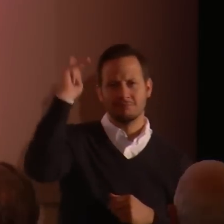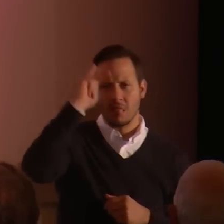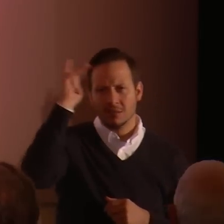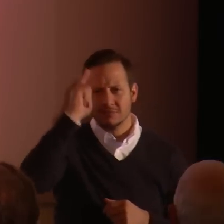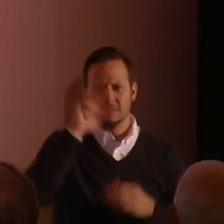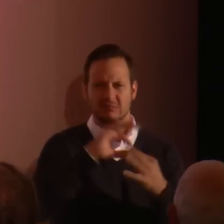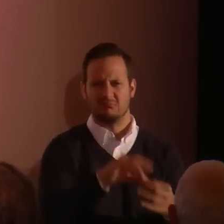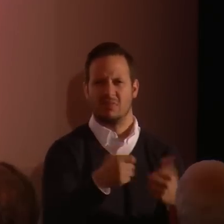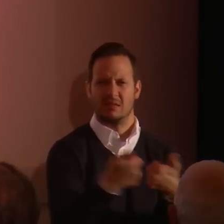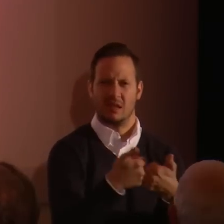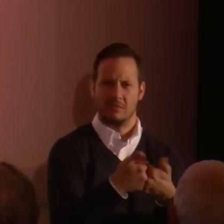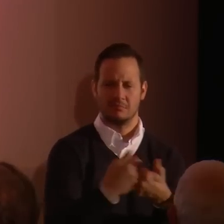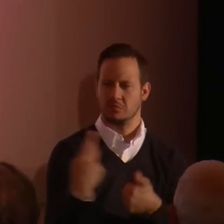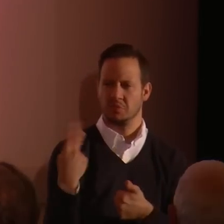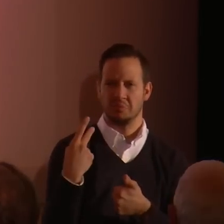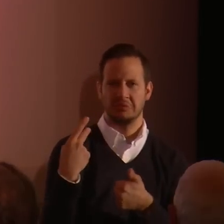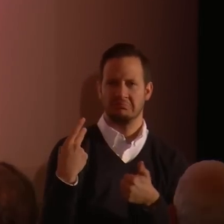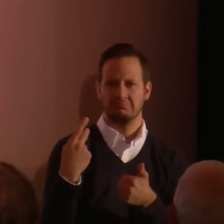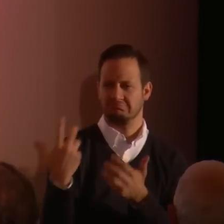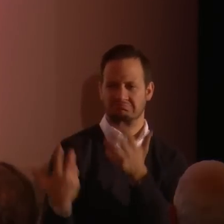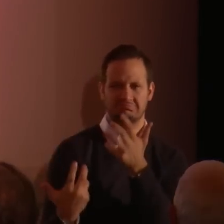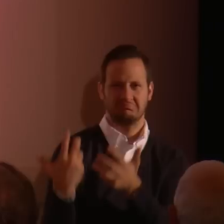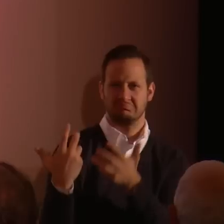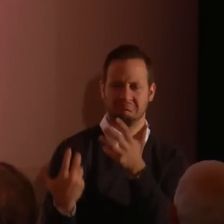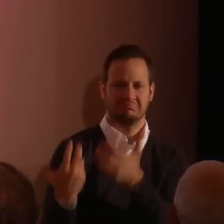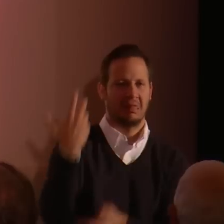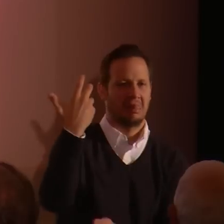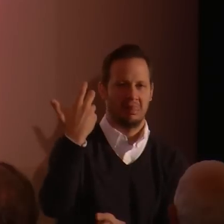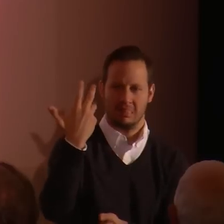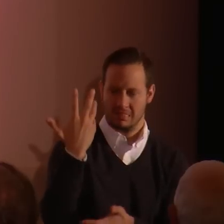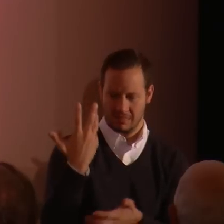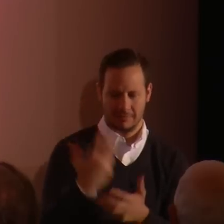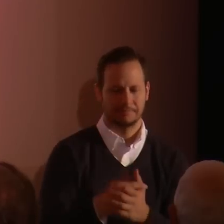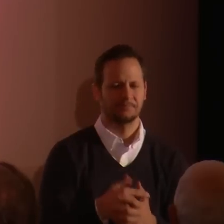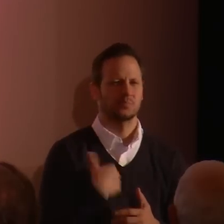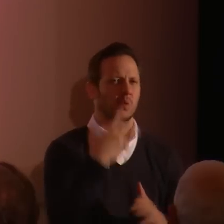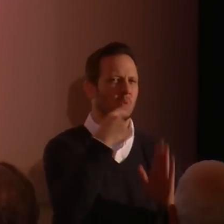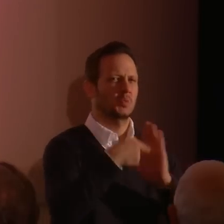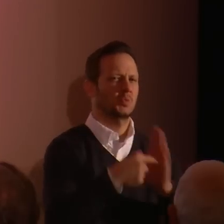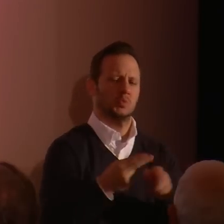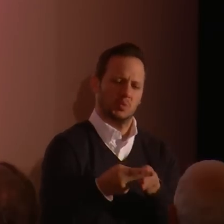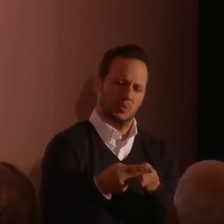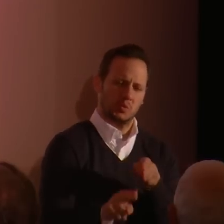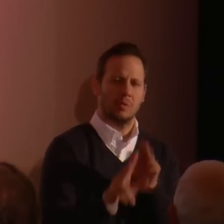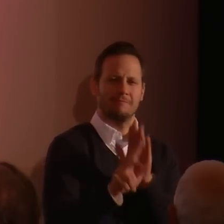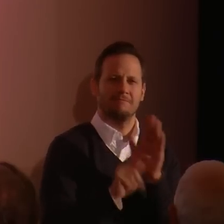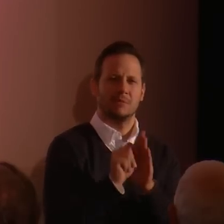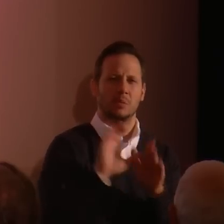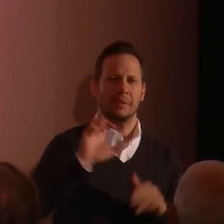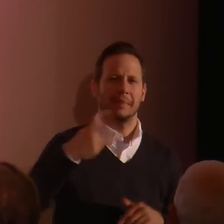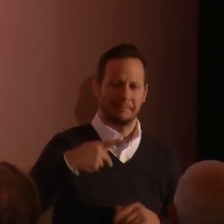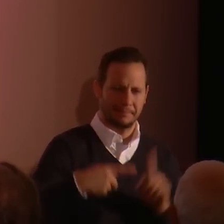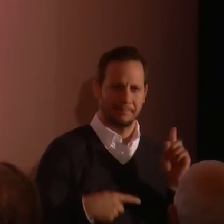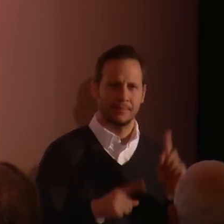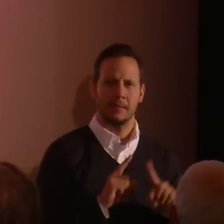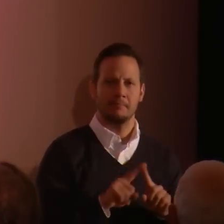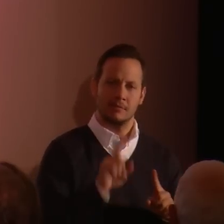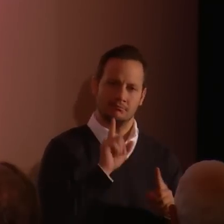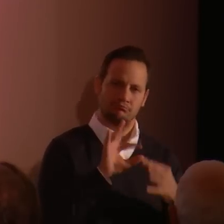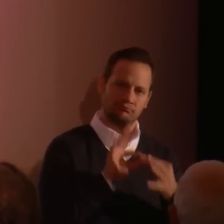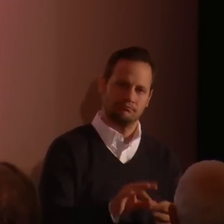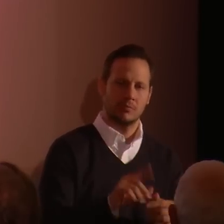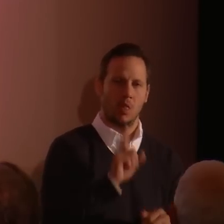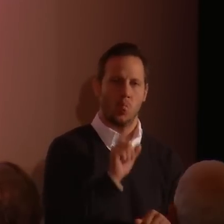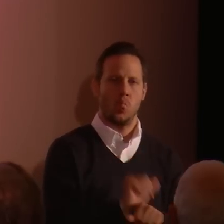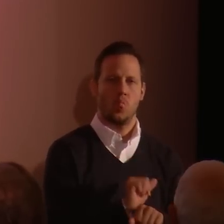game simply did not mesh. The clip I want to show you is very short, but again, it's about being authentic.